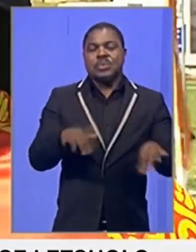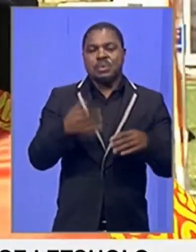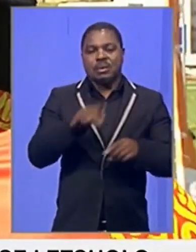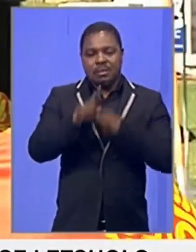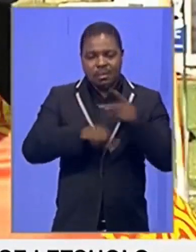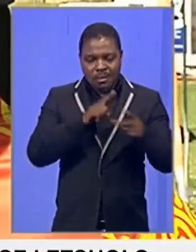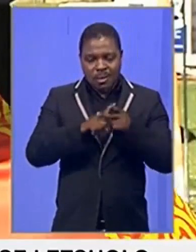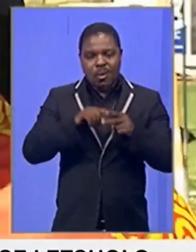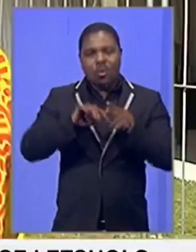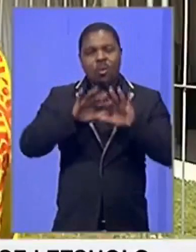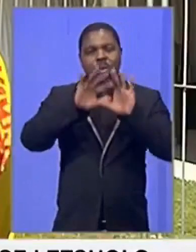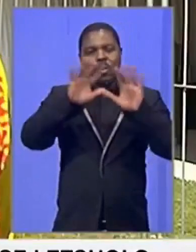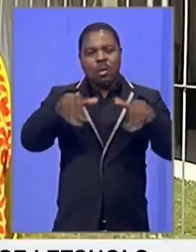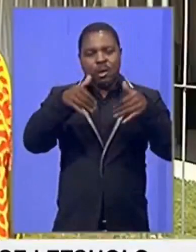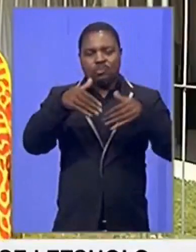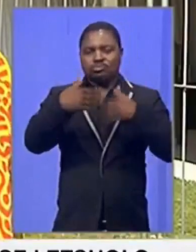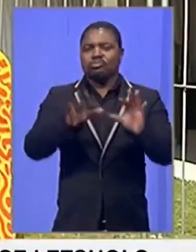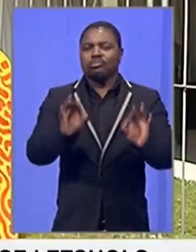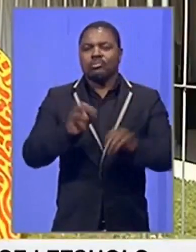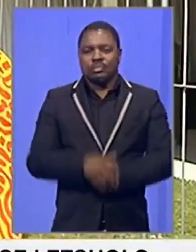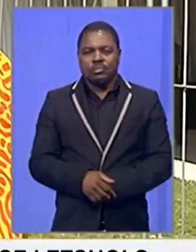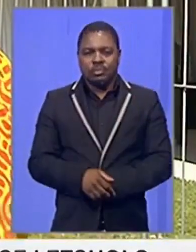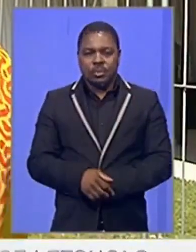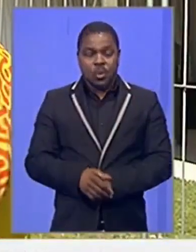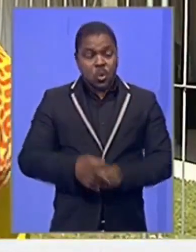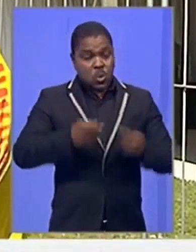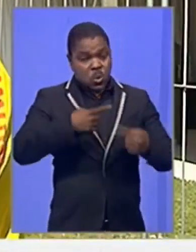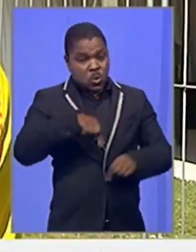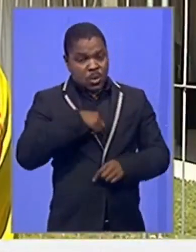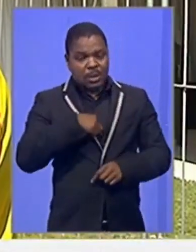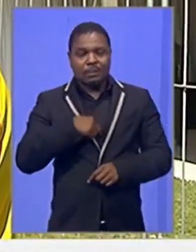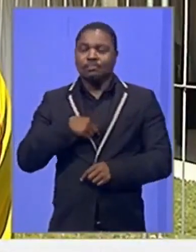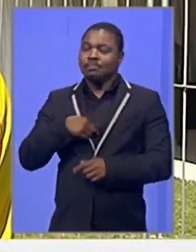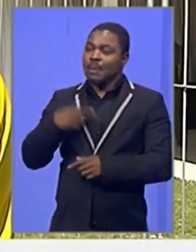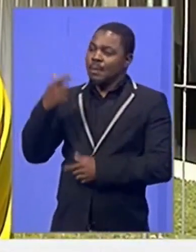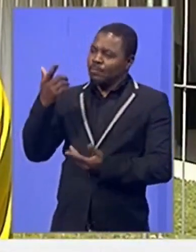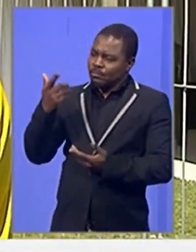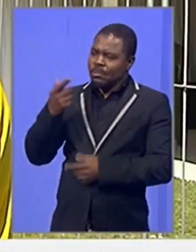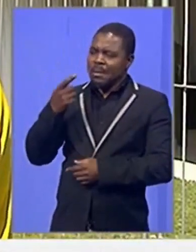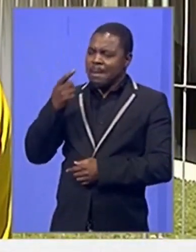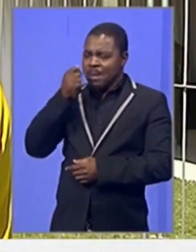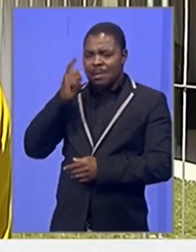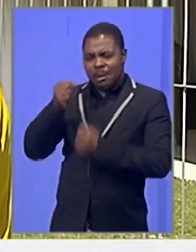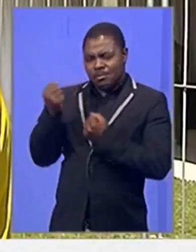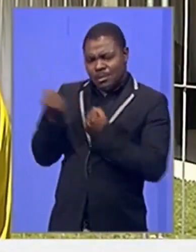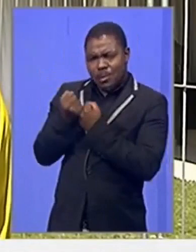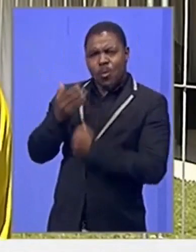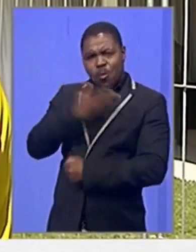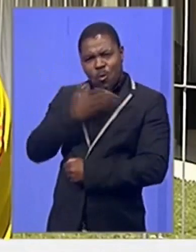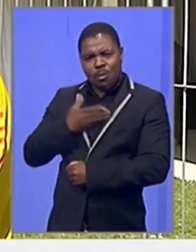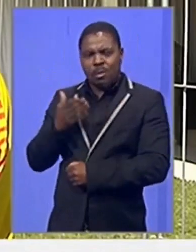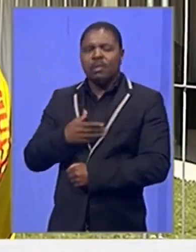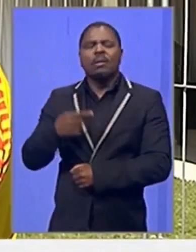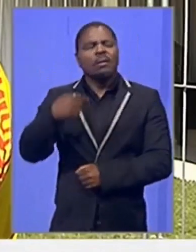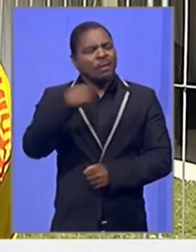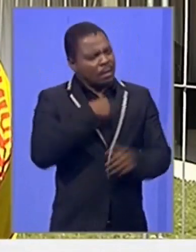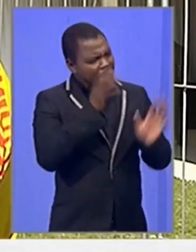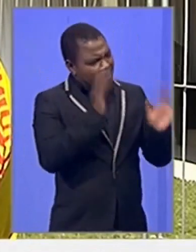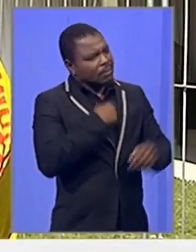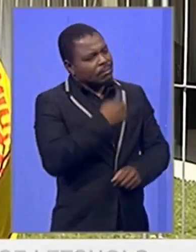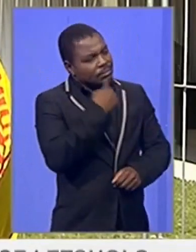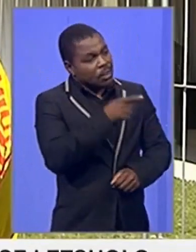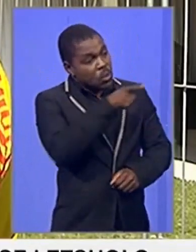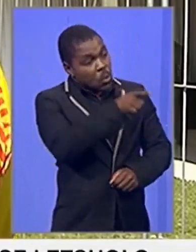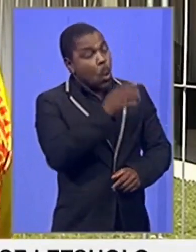the tone for the World Cup. And it takes us as guys, to support the women, towards. Without